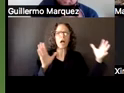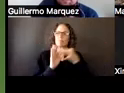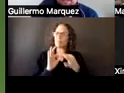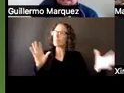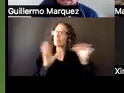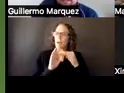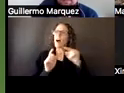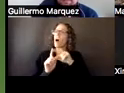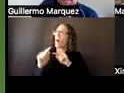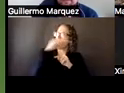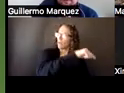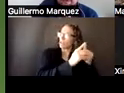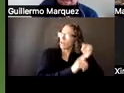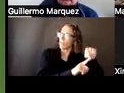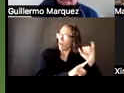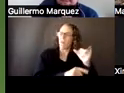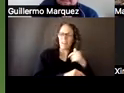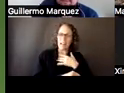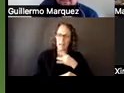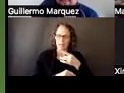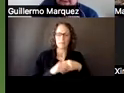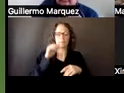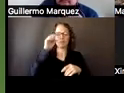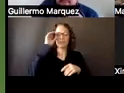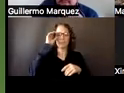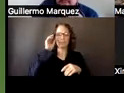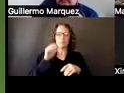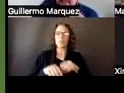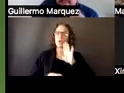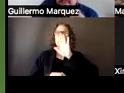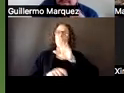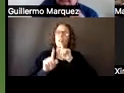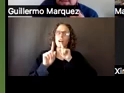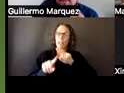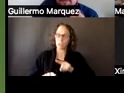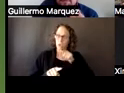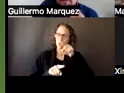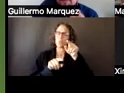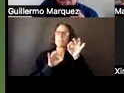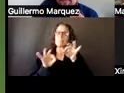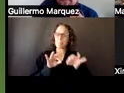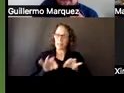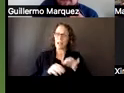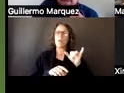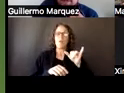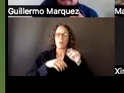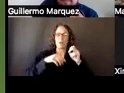right? And so I think these responses in Mexican communities along the border,